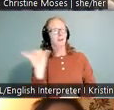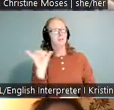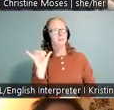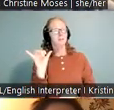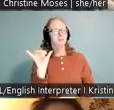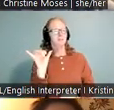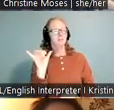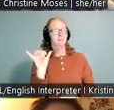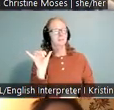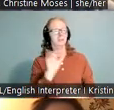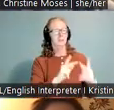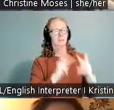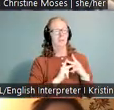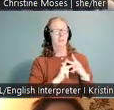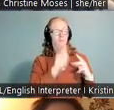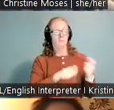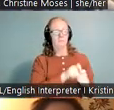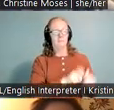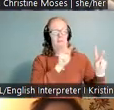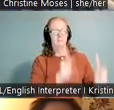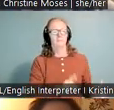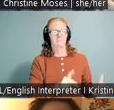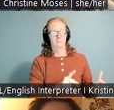vetting for individual